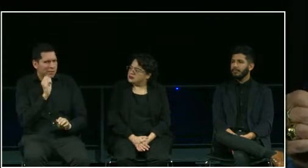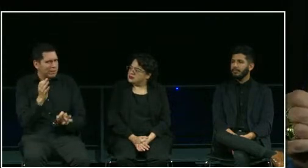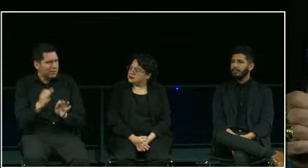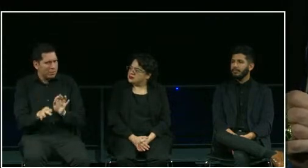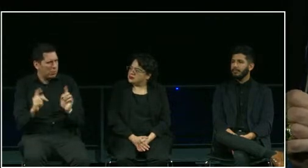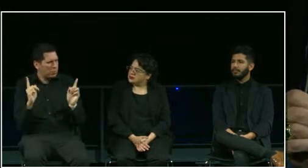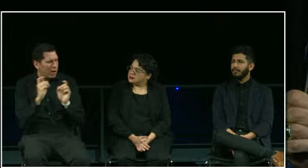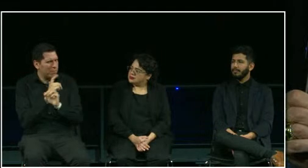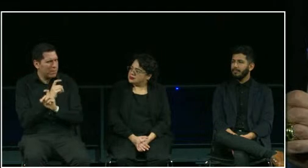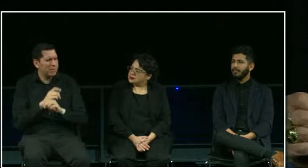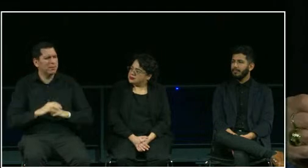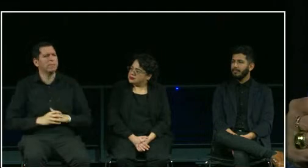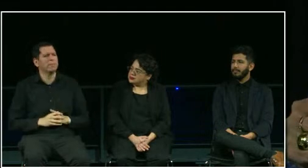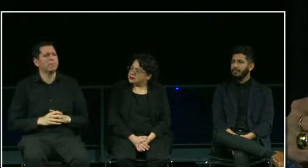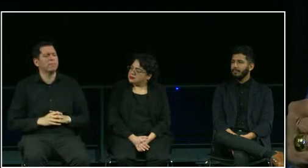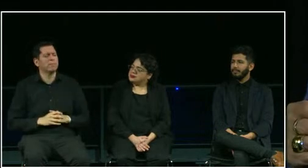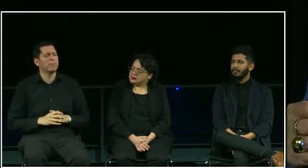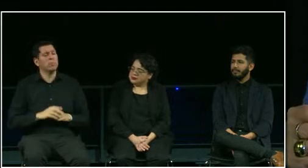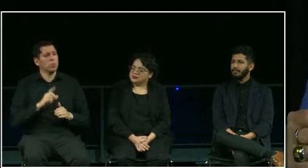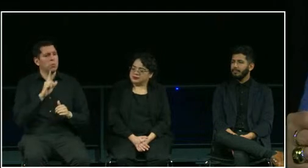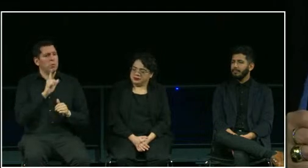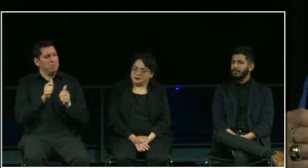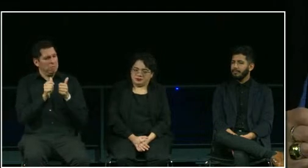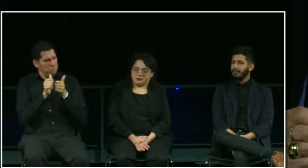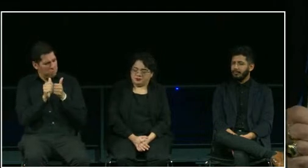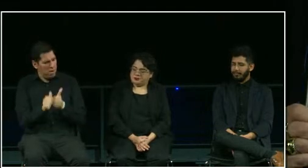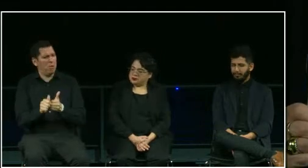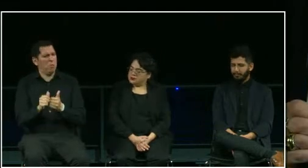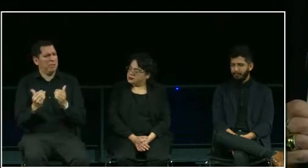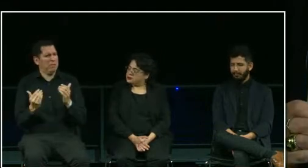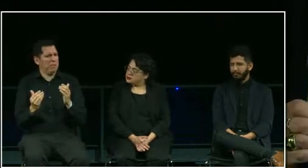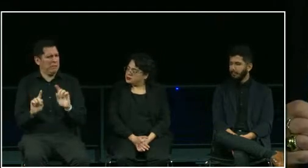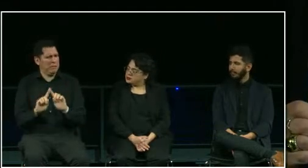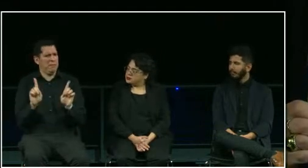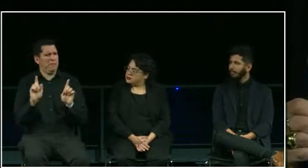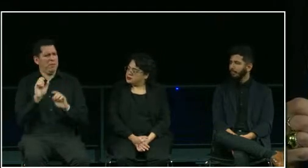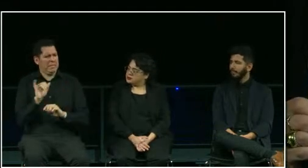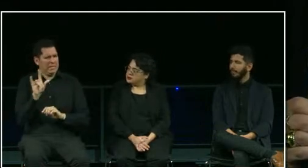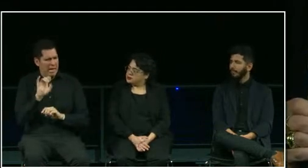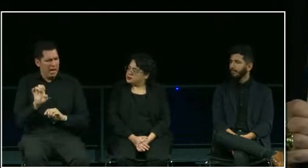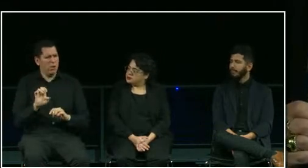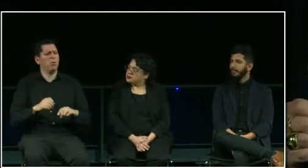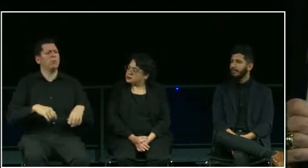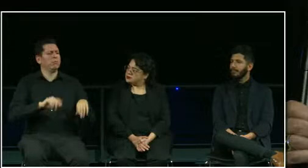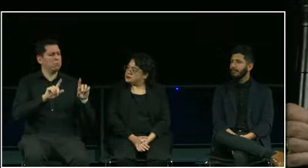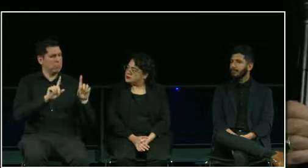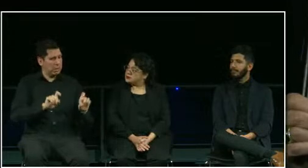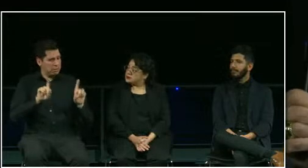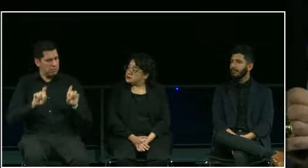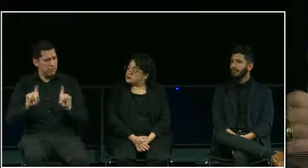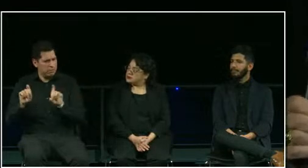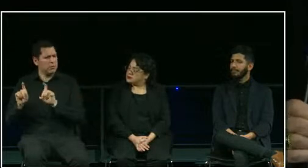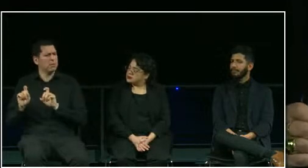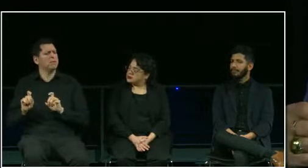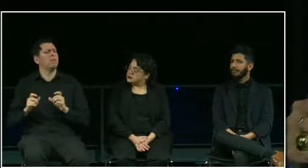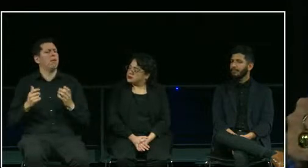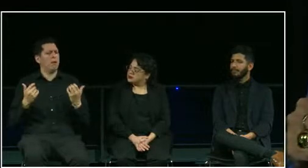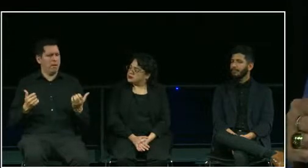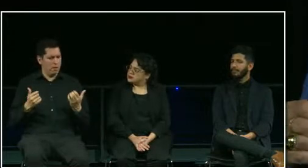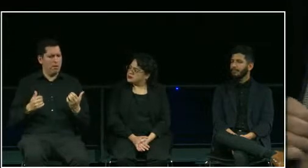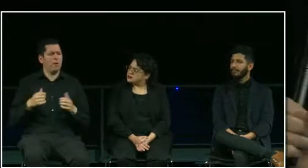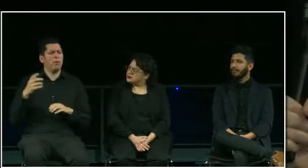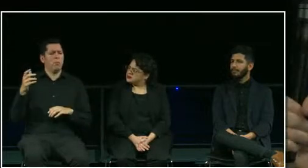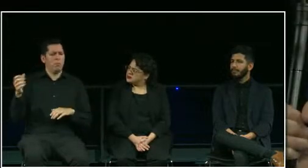and so we went down that path, and we kind of got these cool tests done and stuff and pulled in Pete Doctor